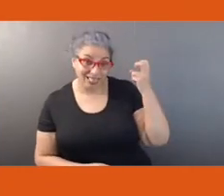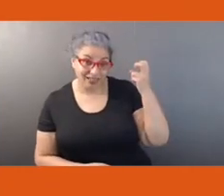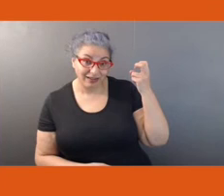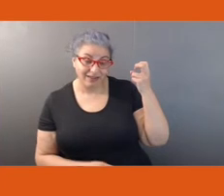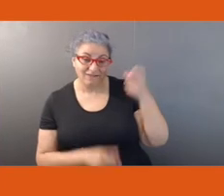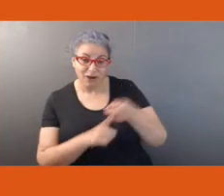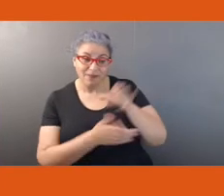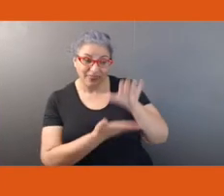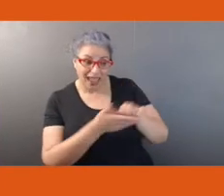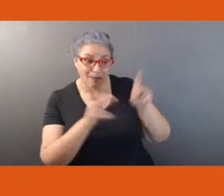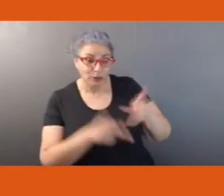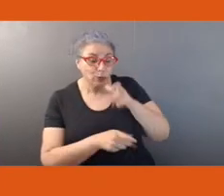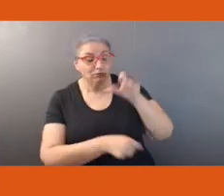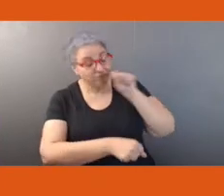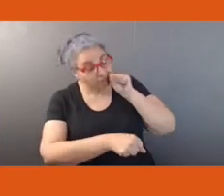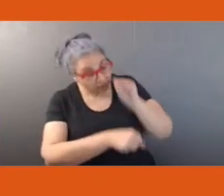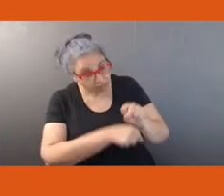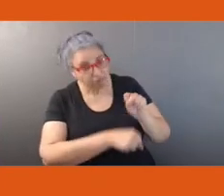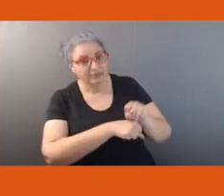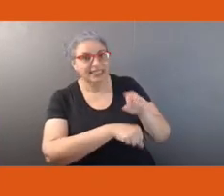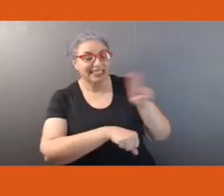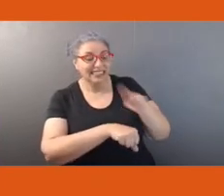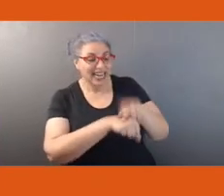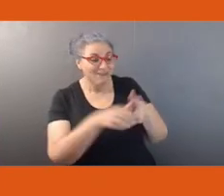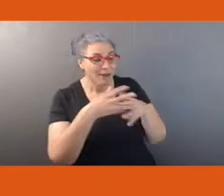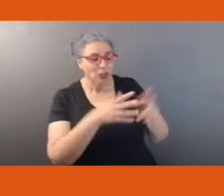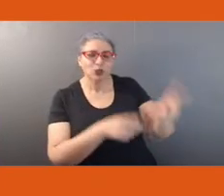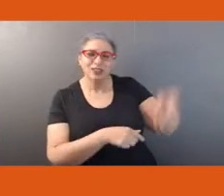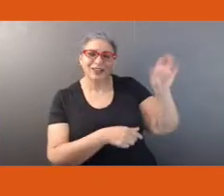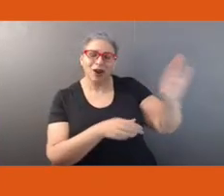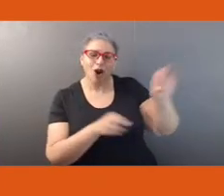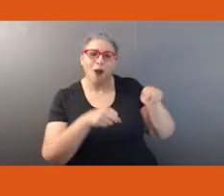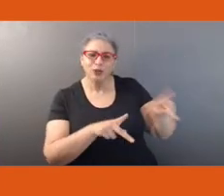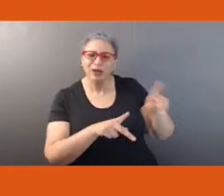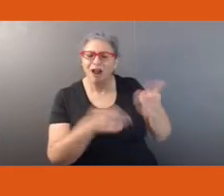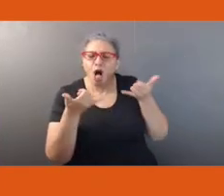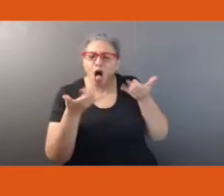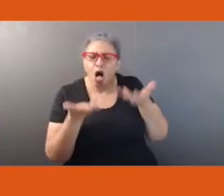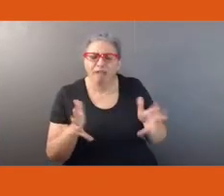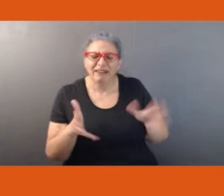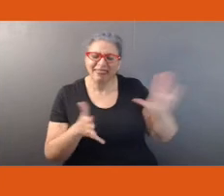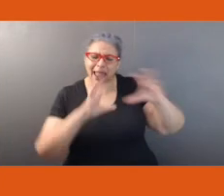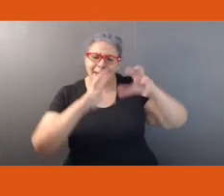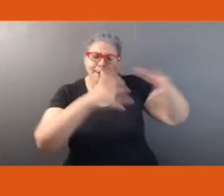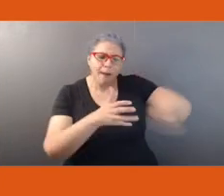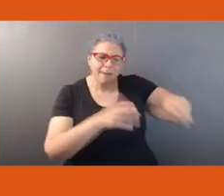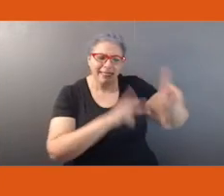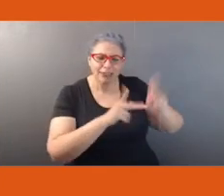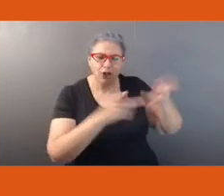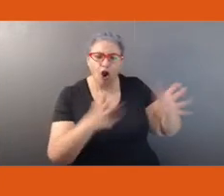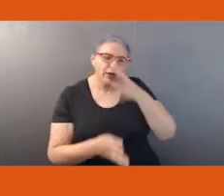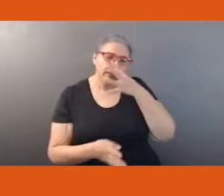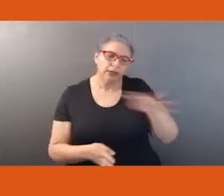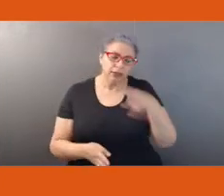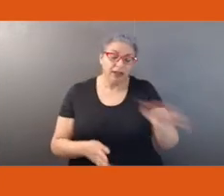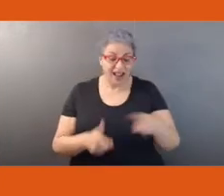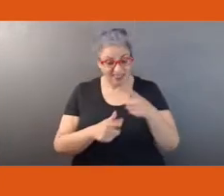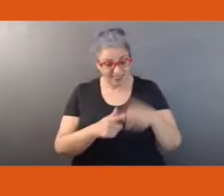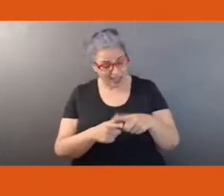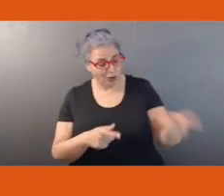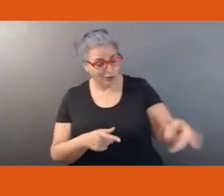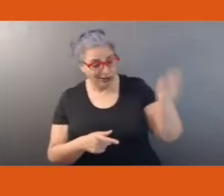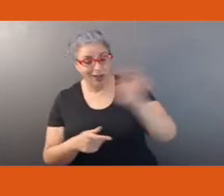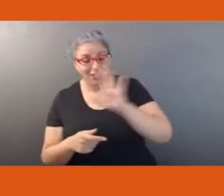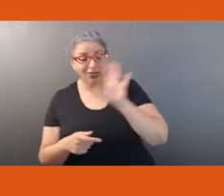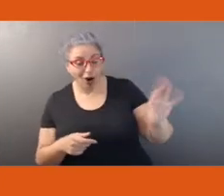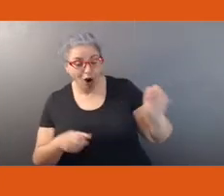who is actually Native American, which is already such an overlooked population. And then you're also taking away the